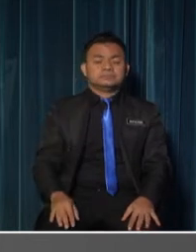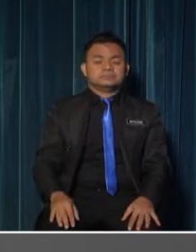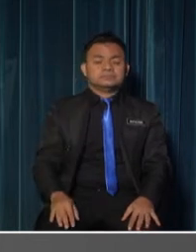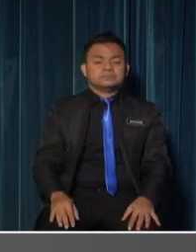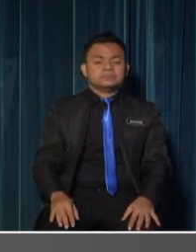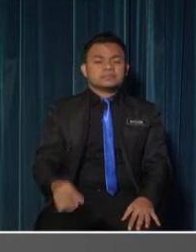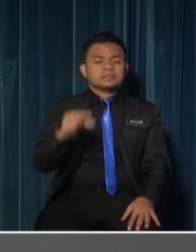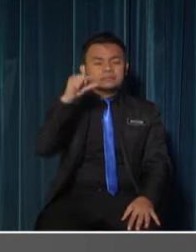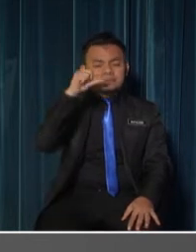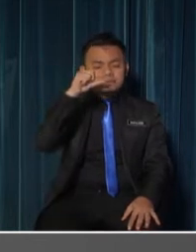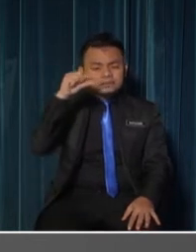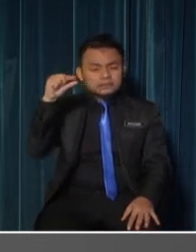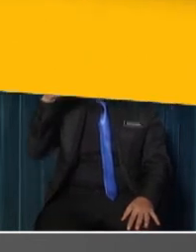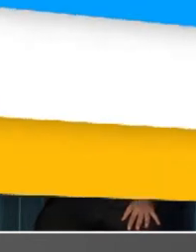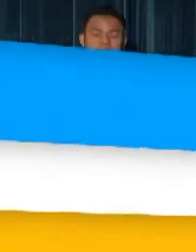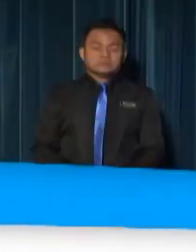atmosphere that traps heat.